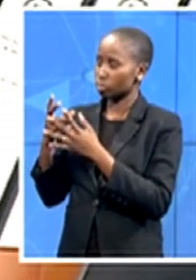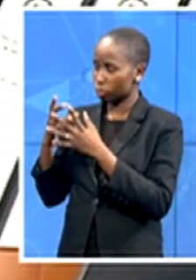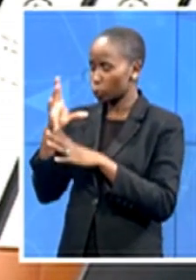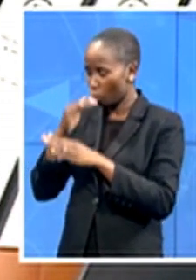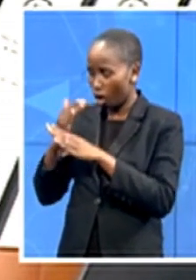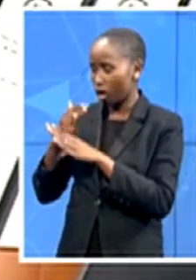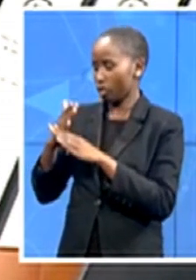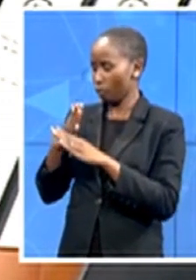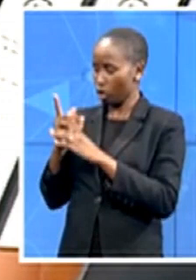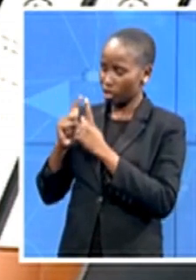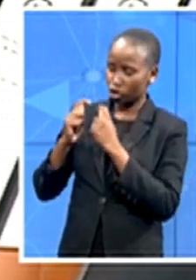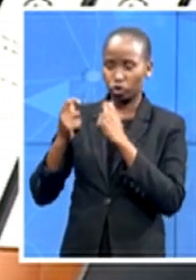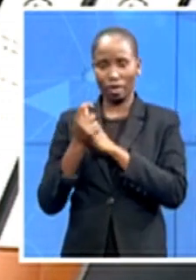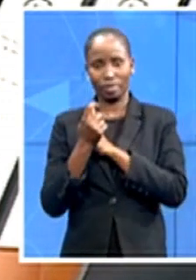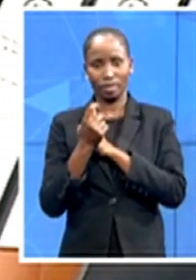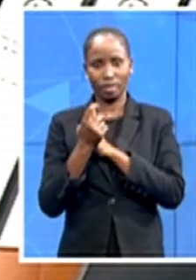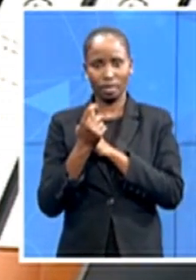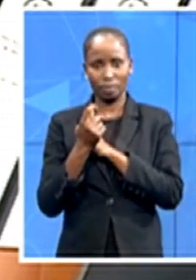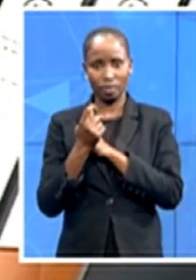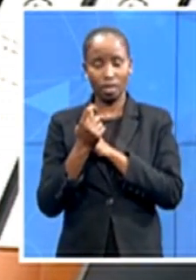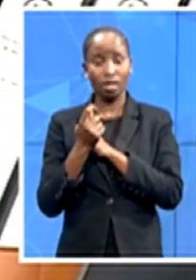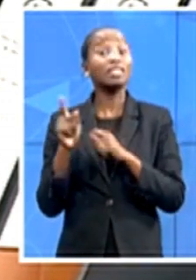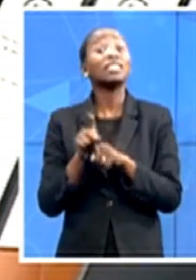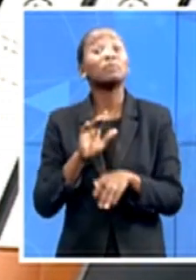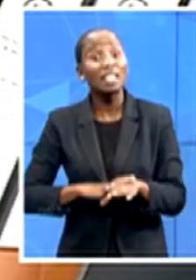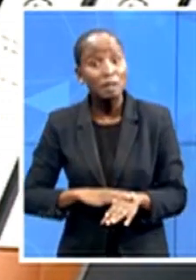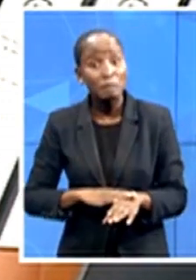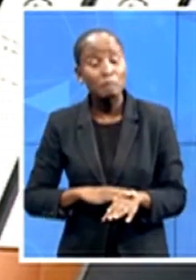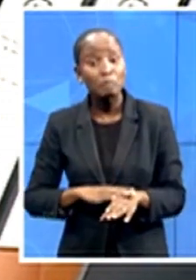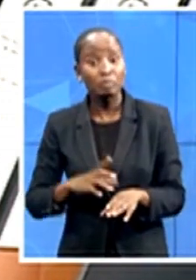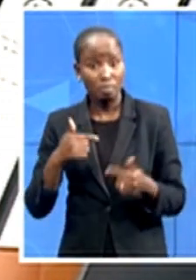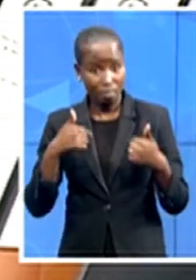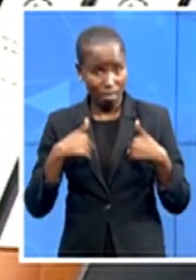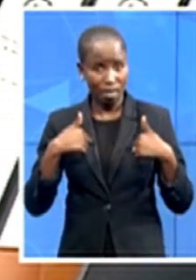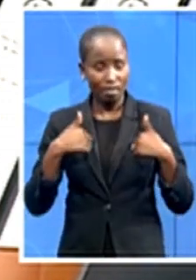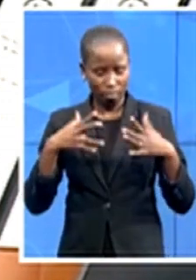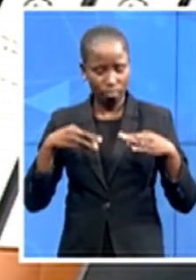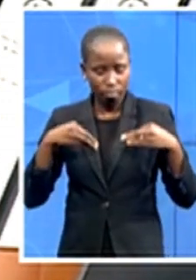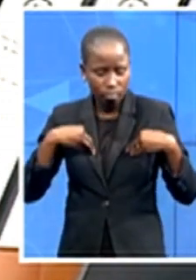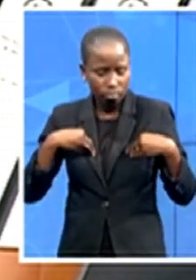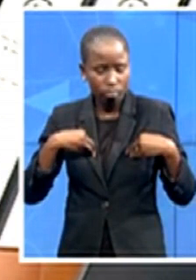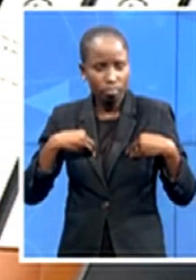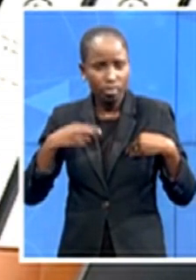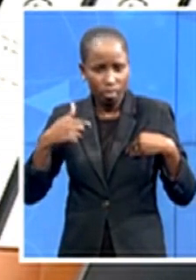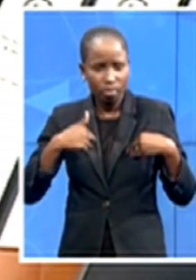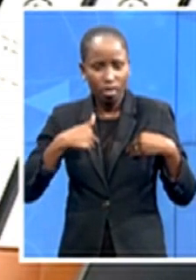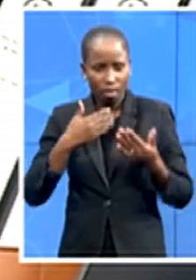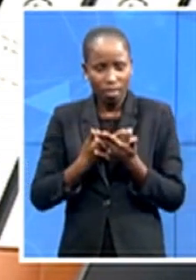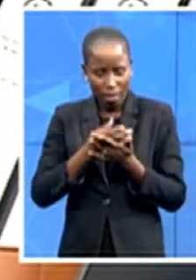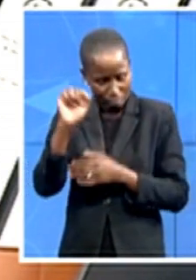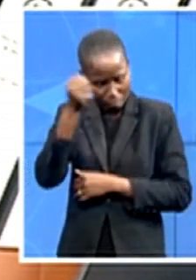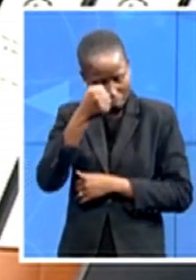I agreed also to make myself available for the position of the president of the African National